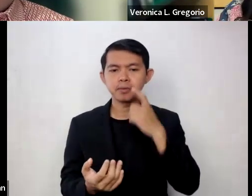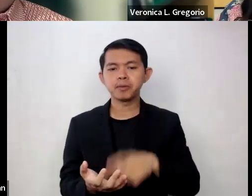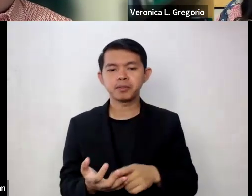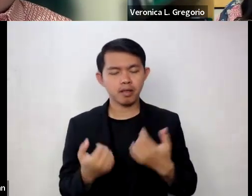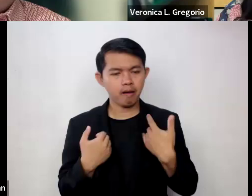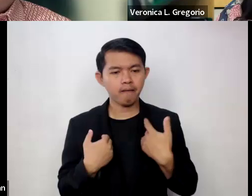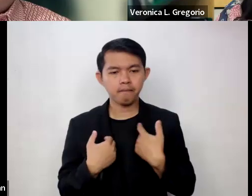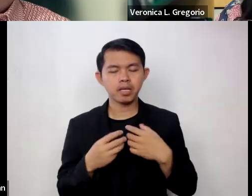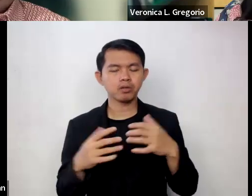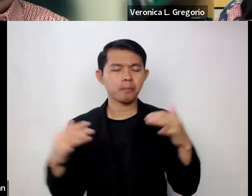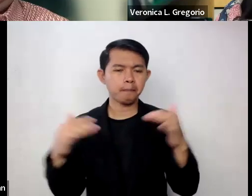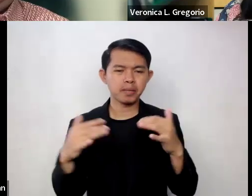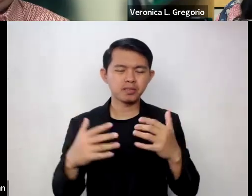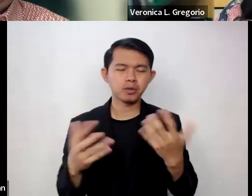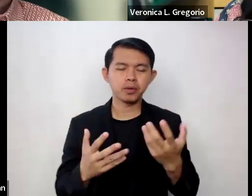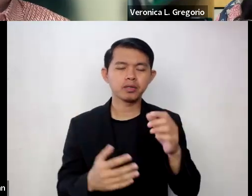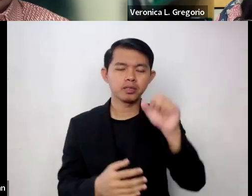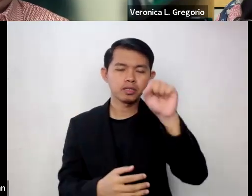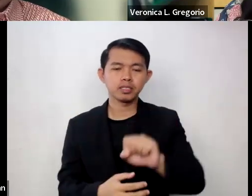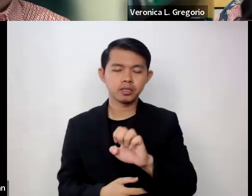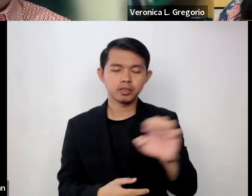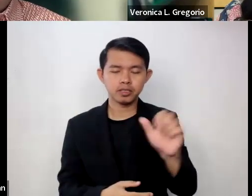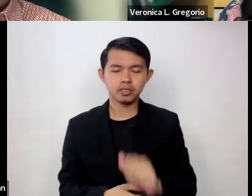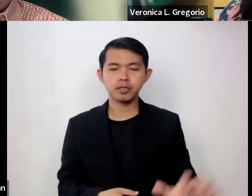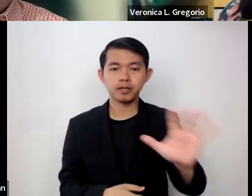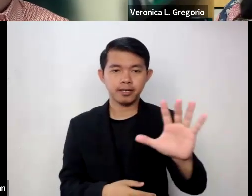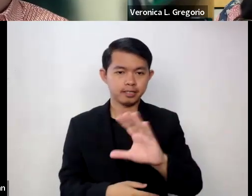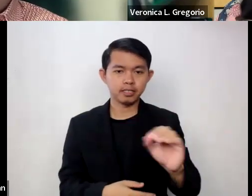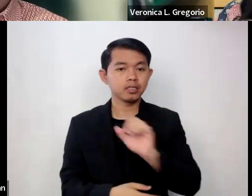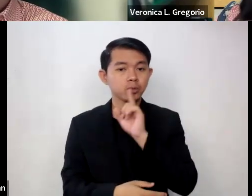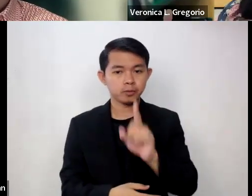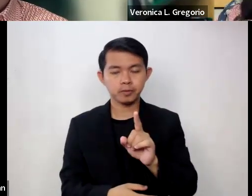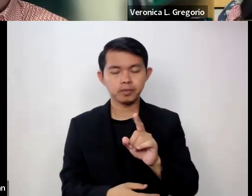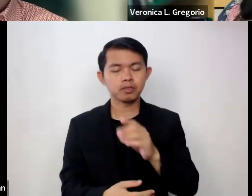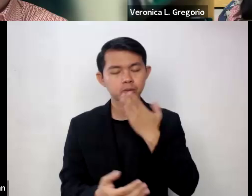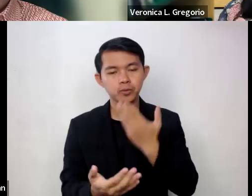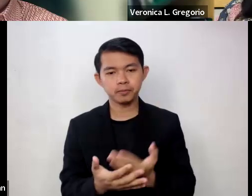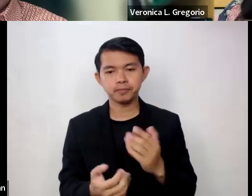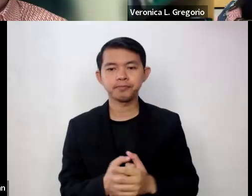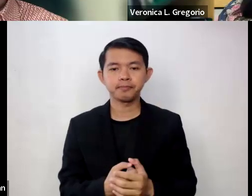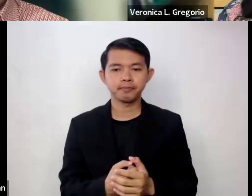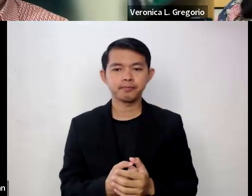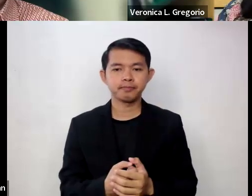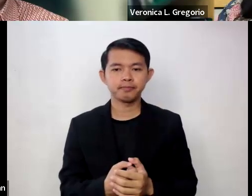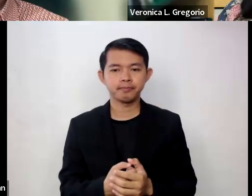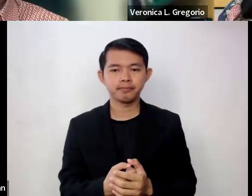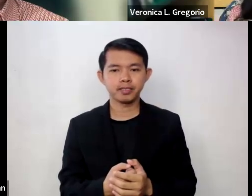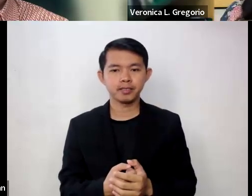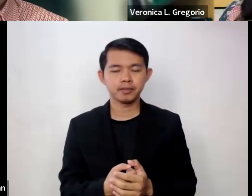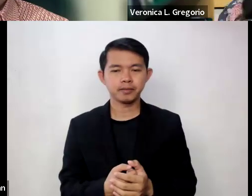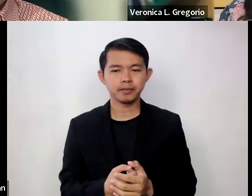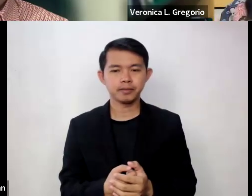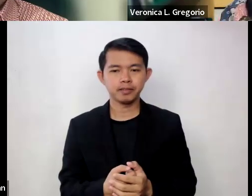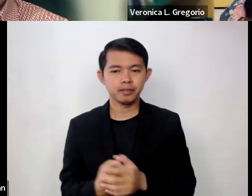of conferences in Southeast Asia. And I think that's very good. Na, the location of the conference says a lot about